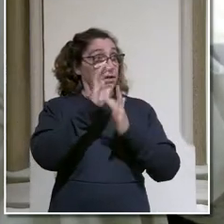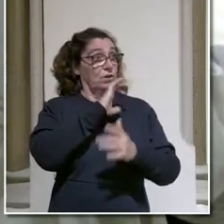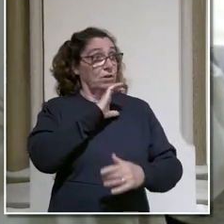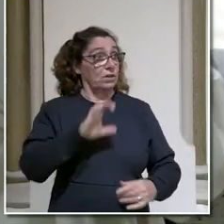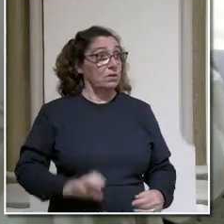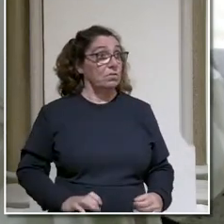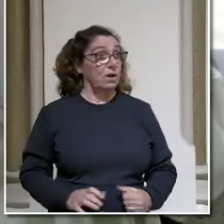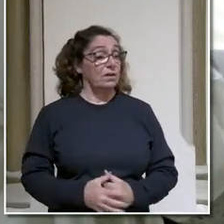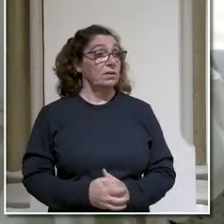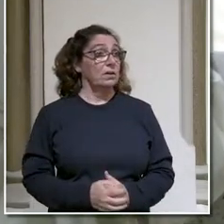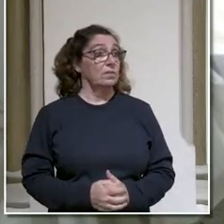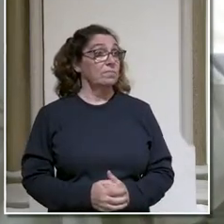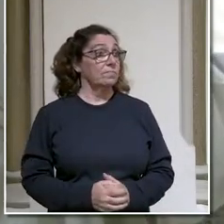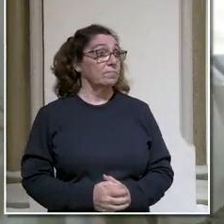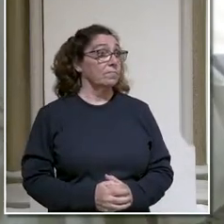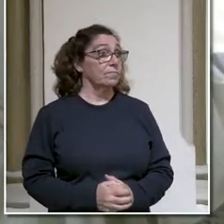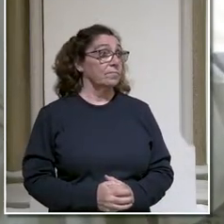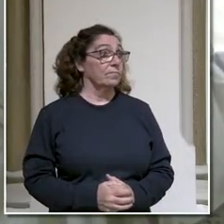Christ.